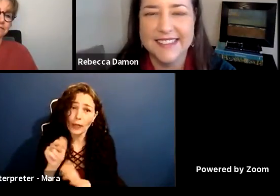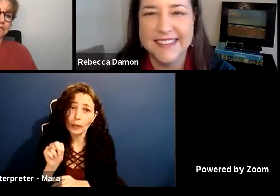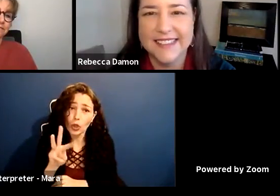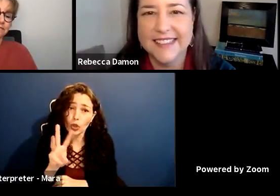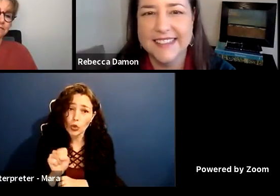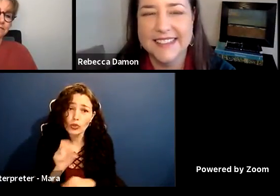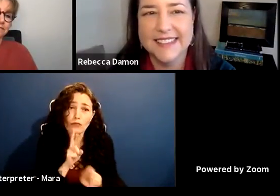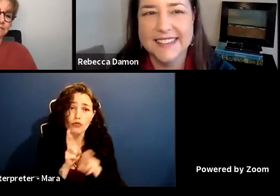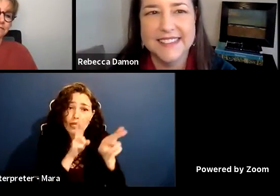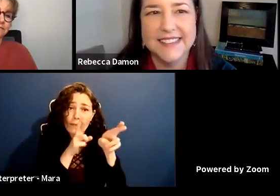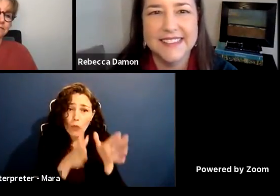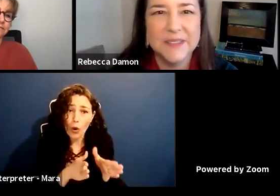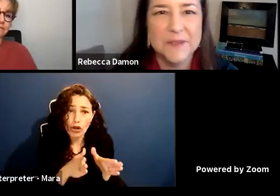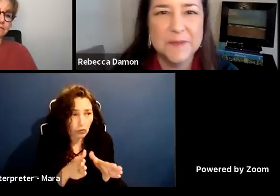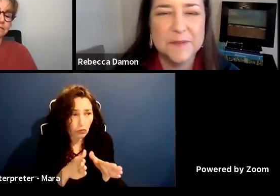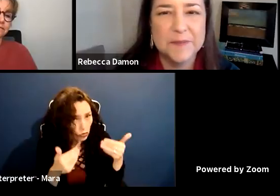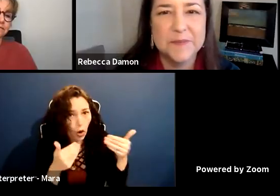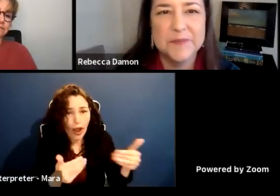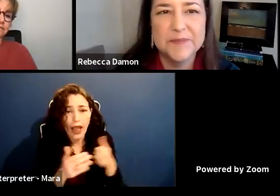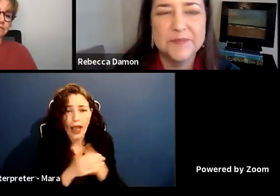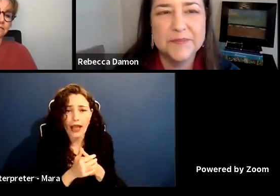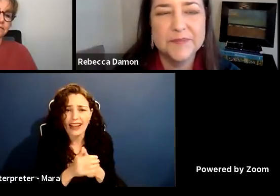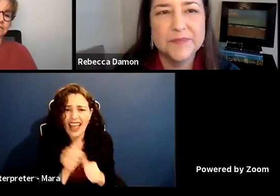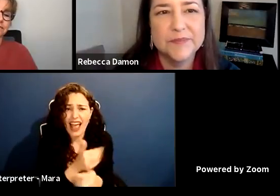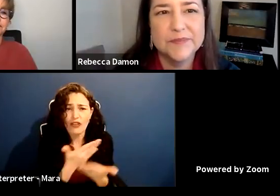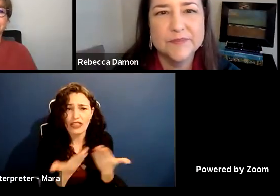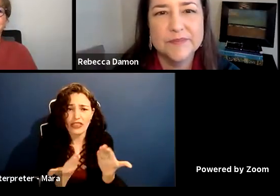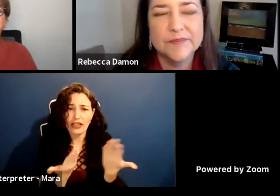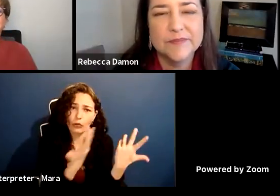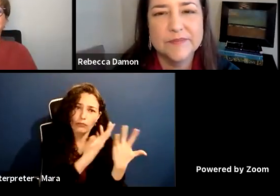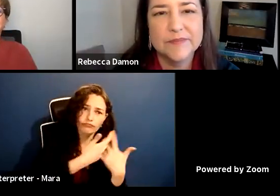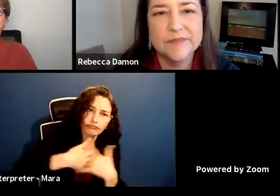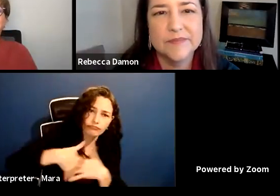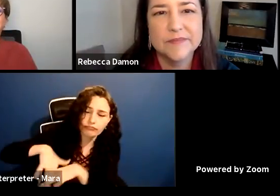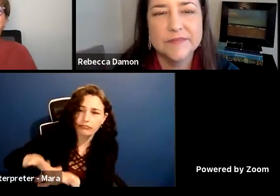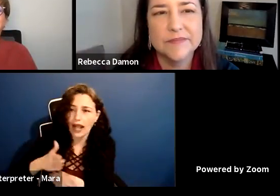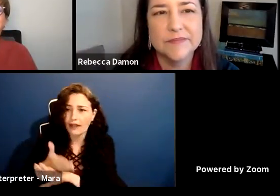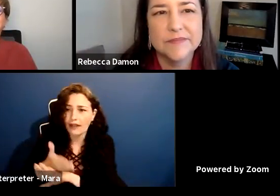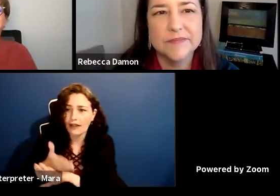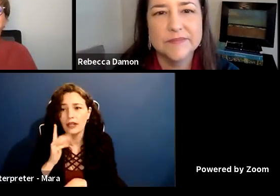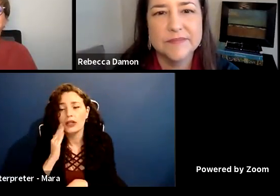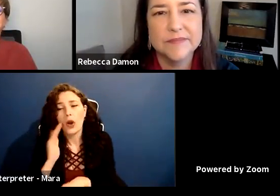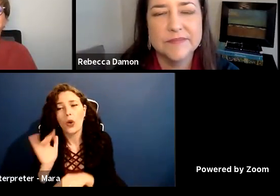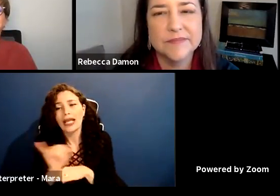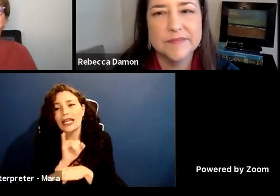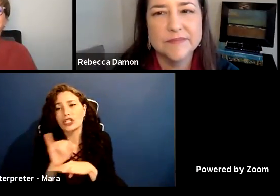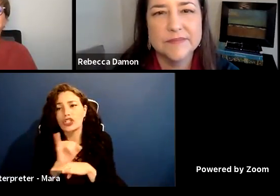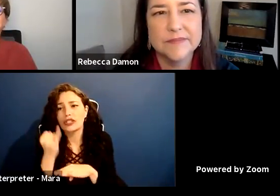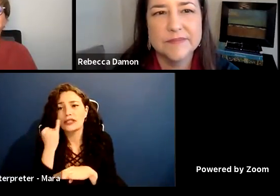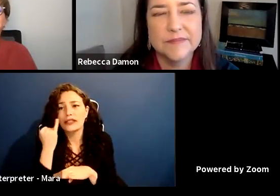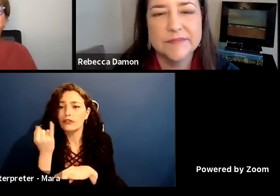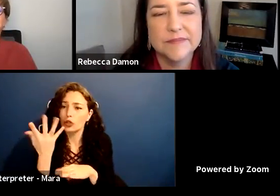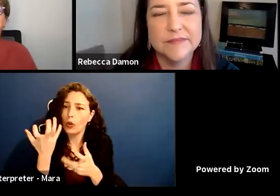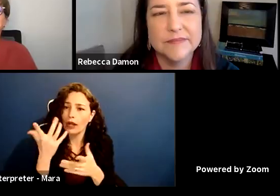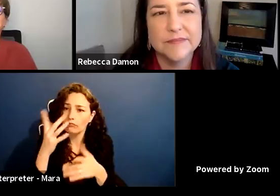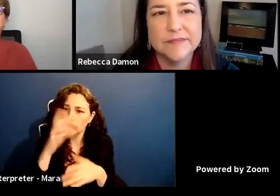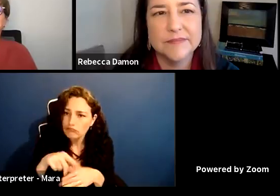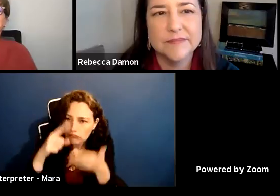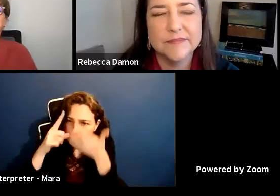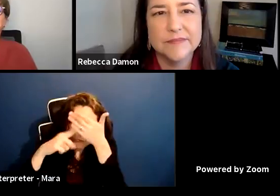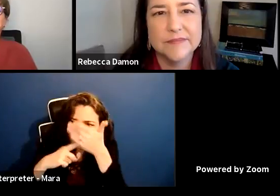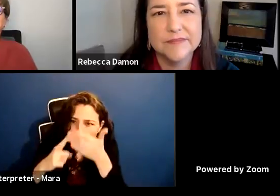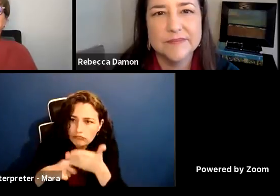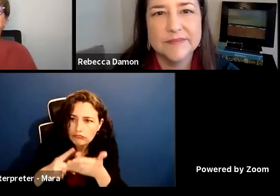and then everything else will follow. As far as the internships, go to the company websites. In fact, I don't know if you can, I can